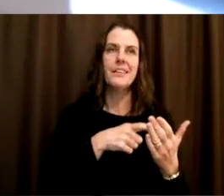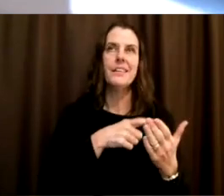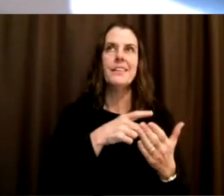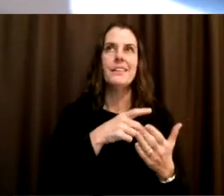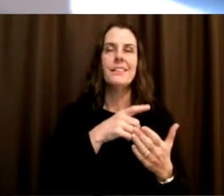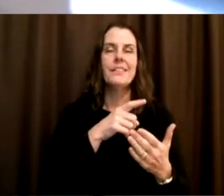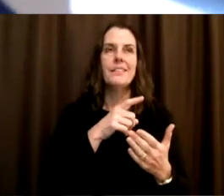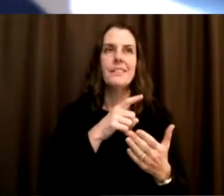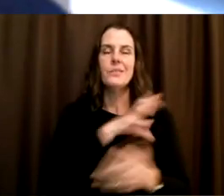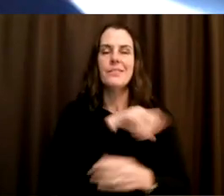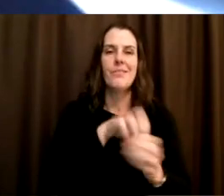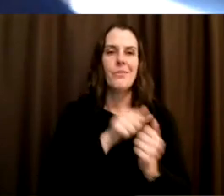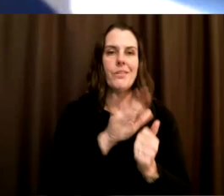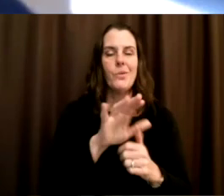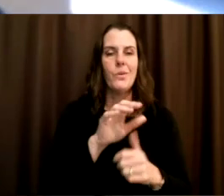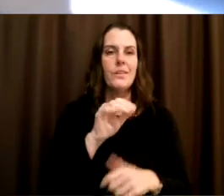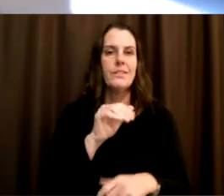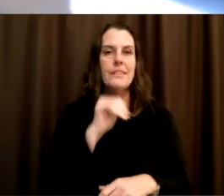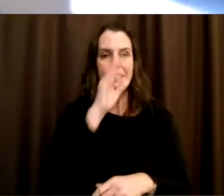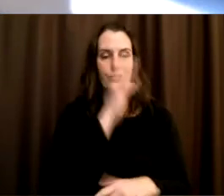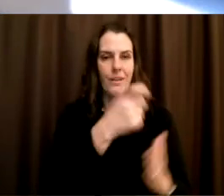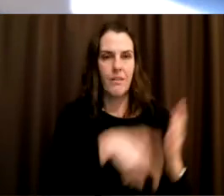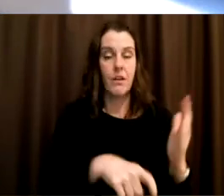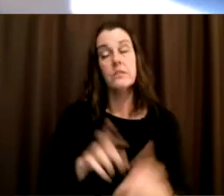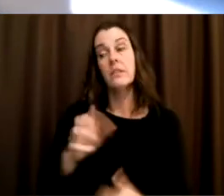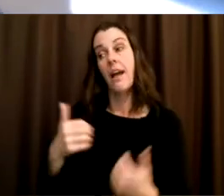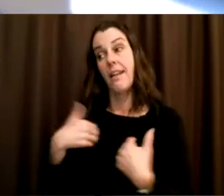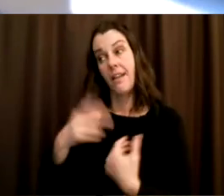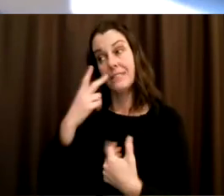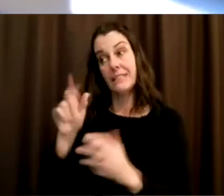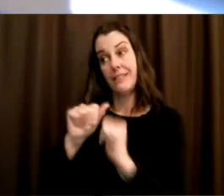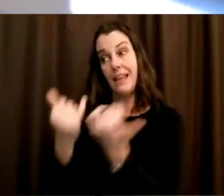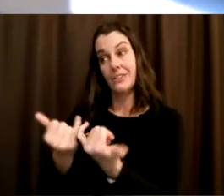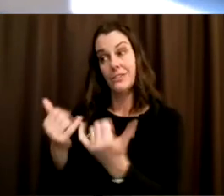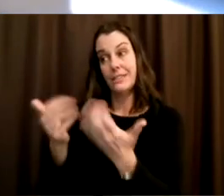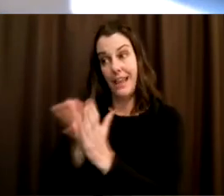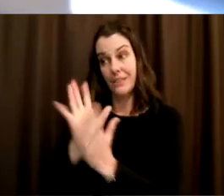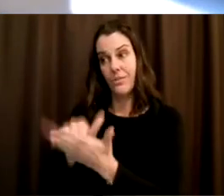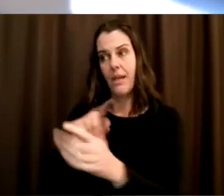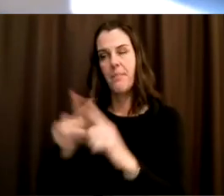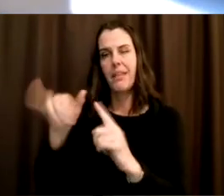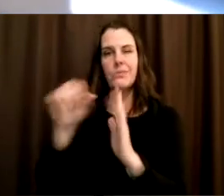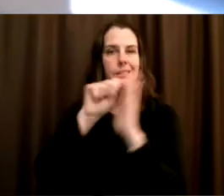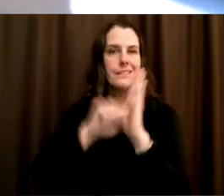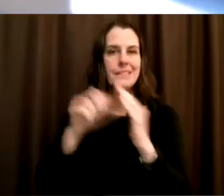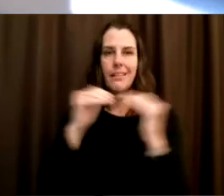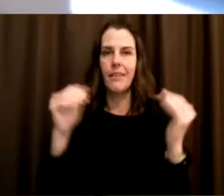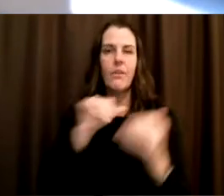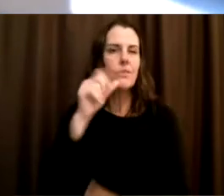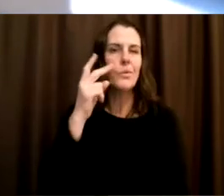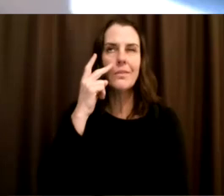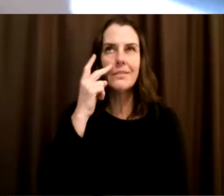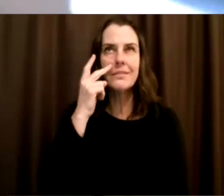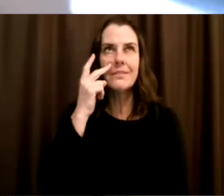cost. I have actually seen agencies ask for that, but that was at the state level. I don't think I've seen them ask